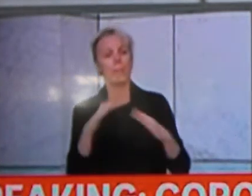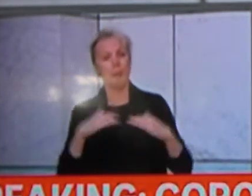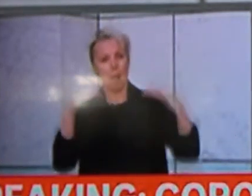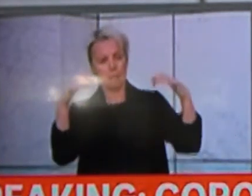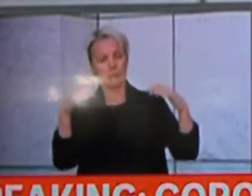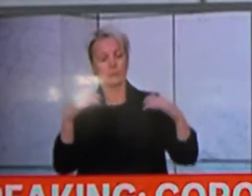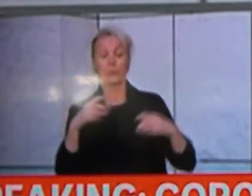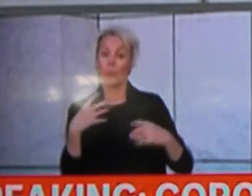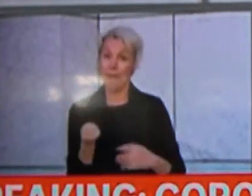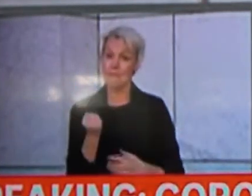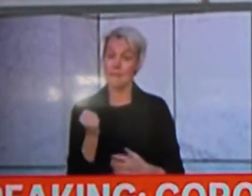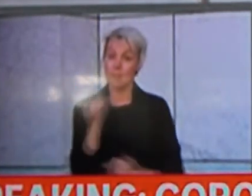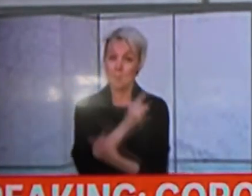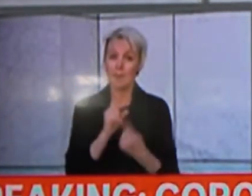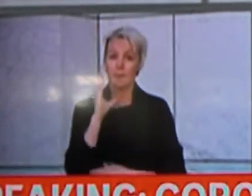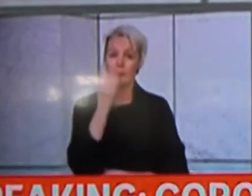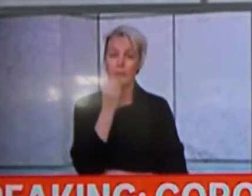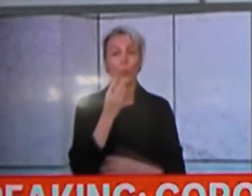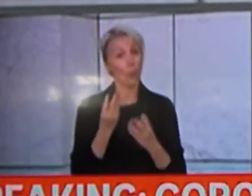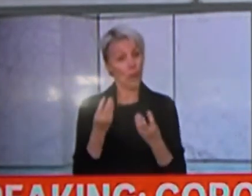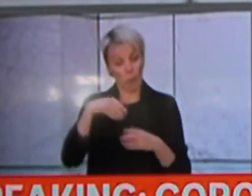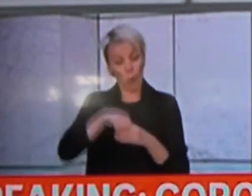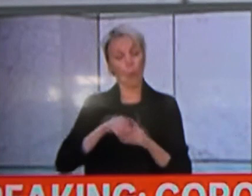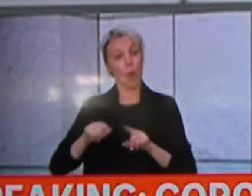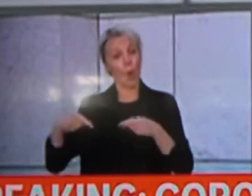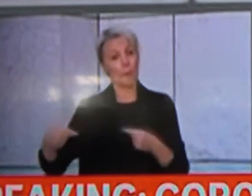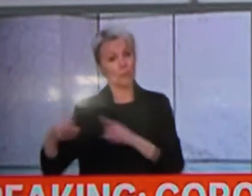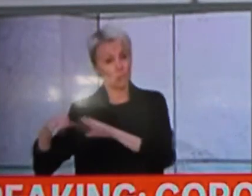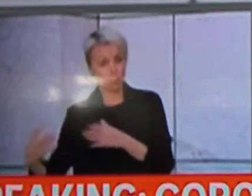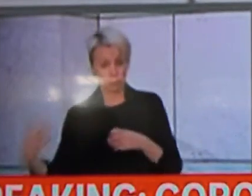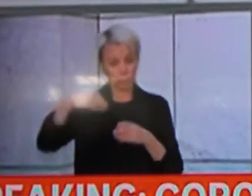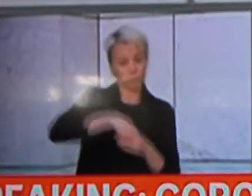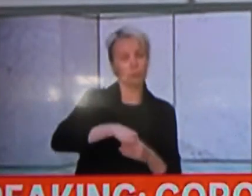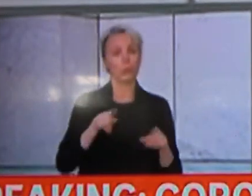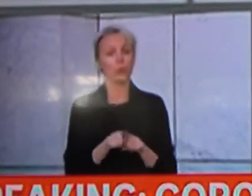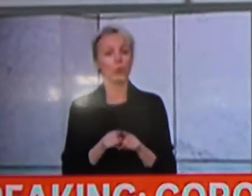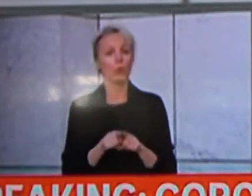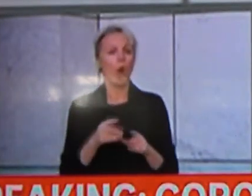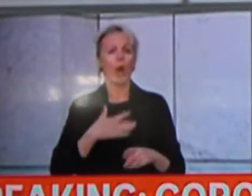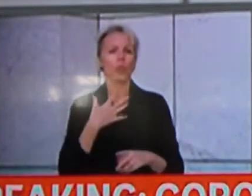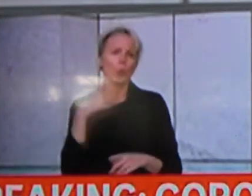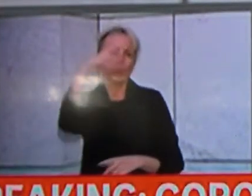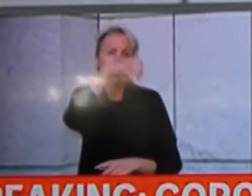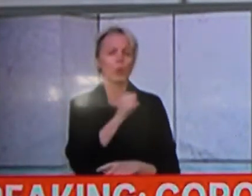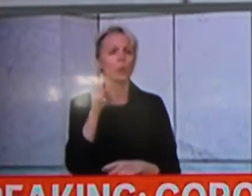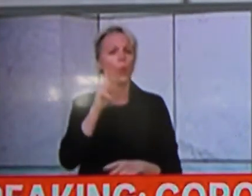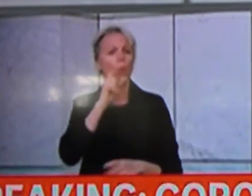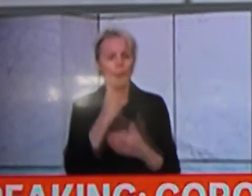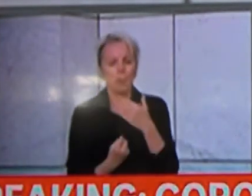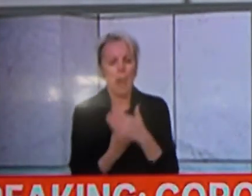we've got a meeting this afternoon with the opposition. I don't want to preempt that meeting. I don't think that would be fair to the opposition.